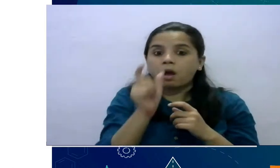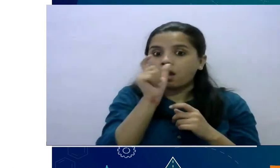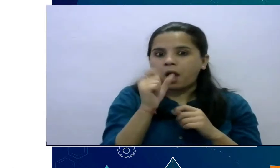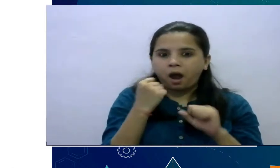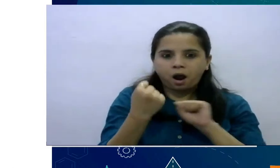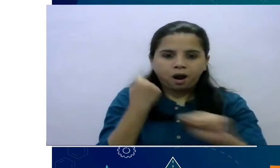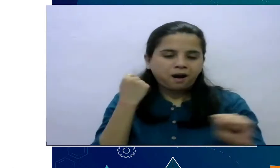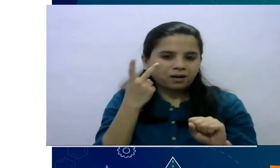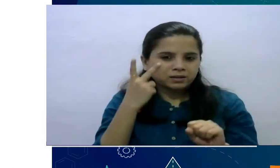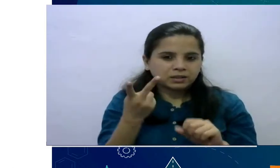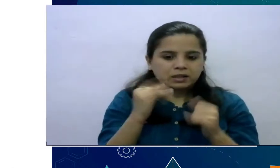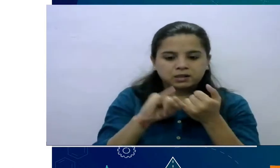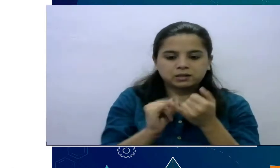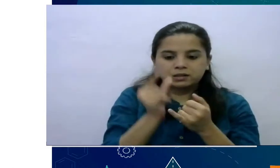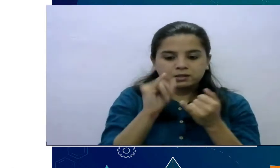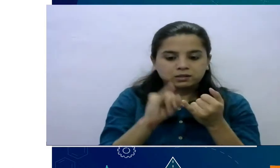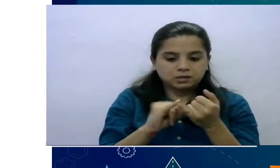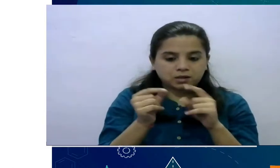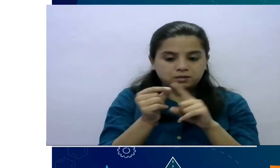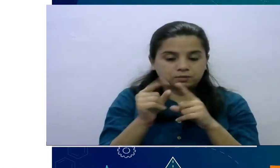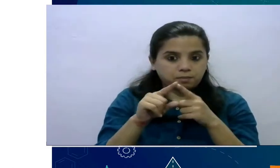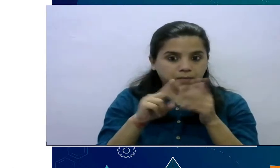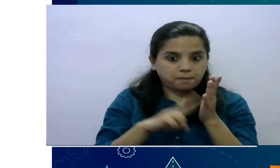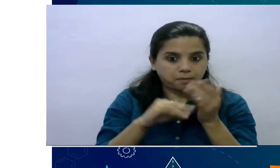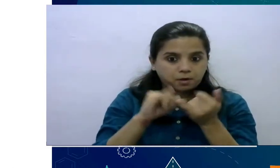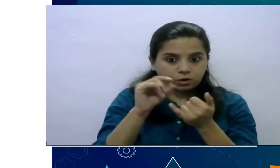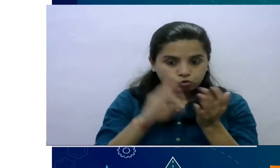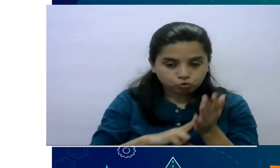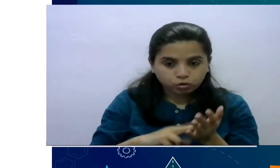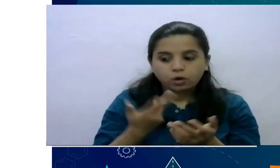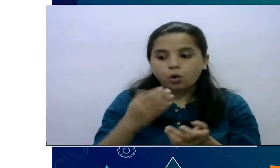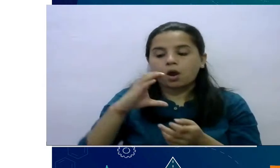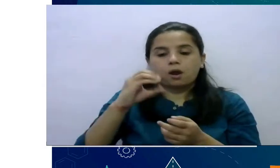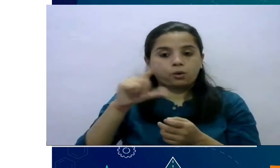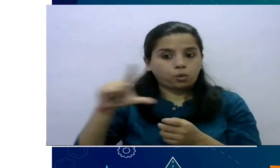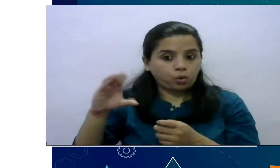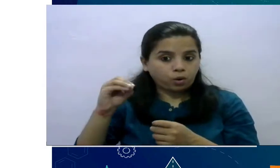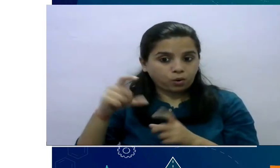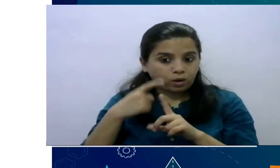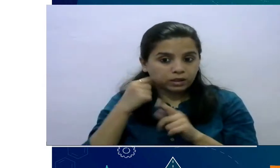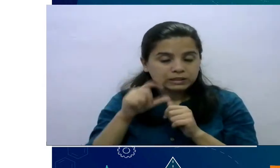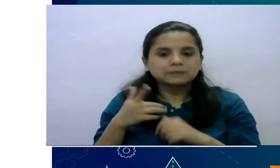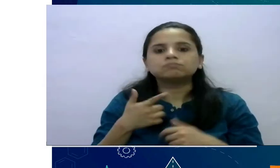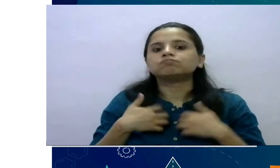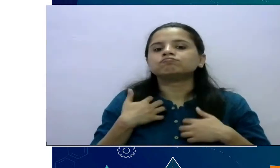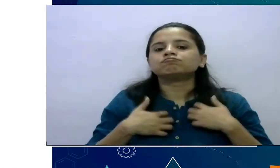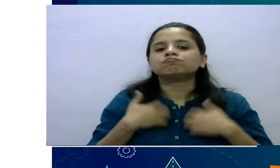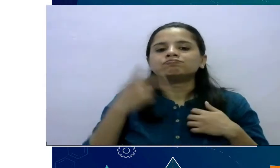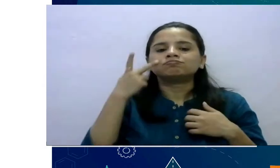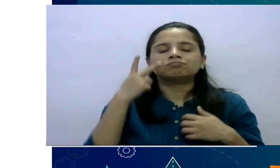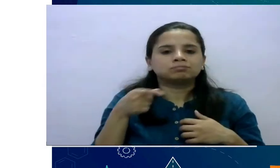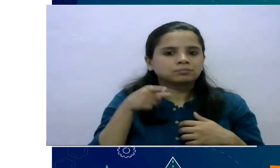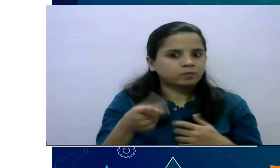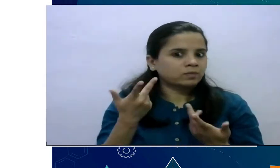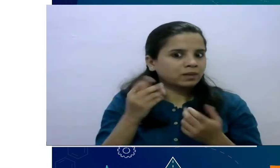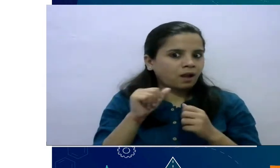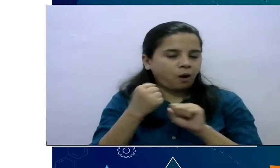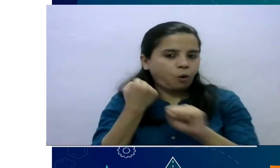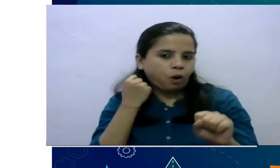like suspension, colloids, and solution. That is where the thing becomes more interesting. Now I have got a